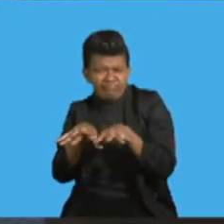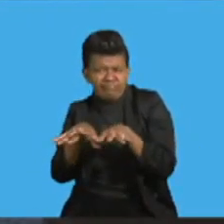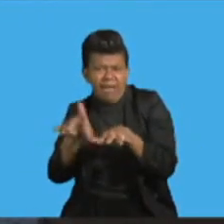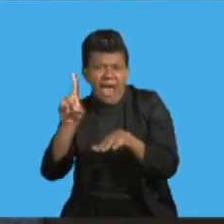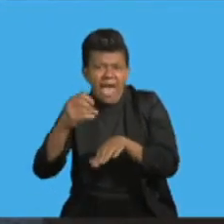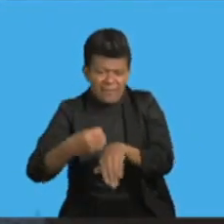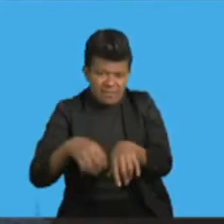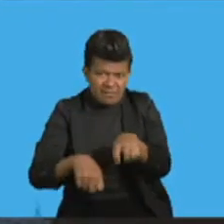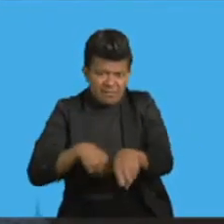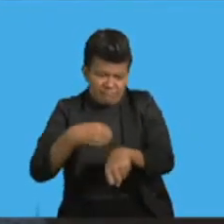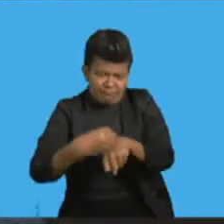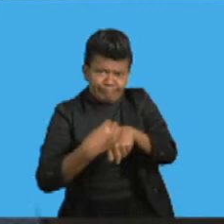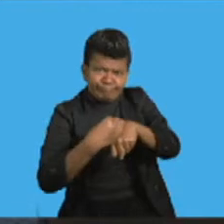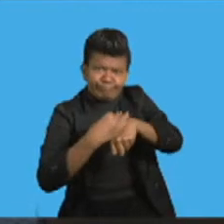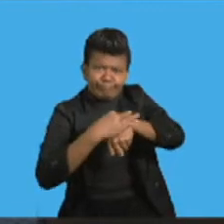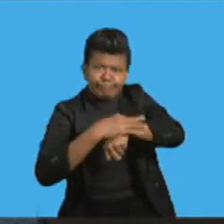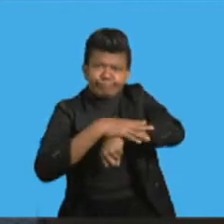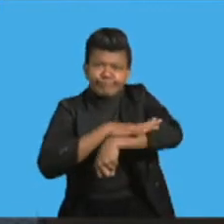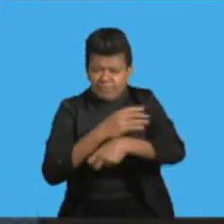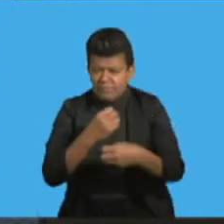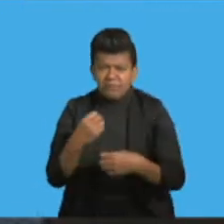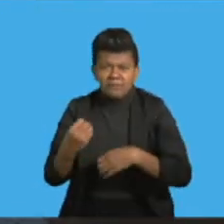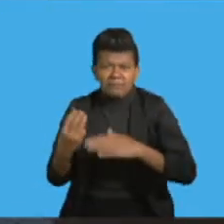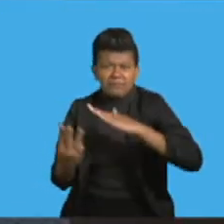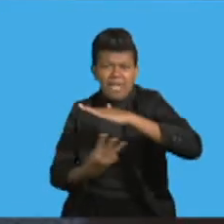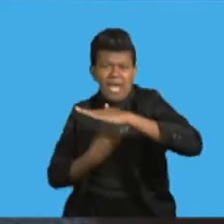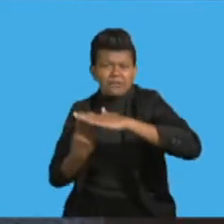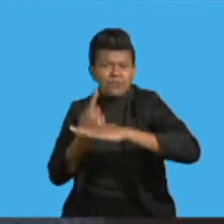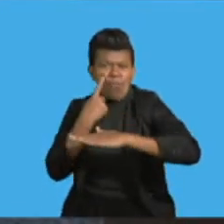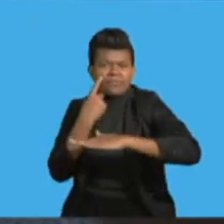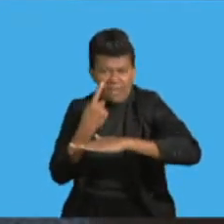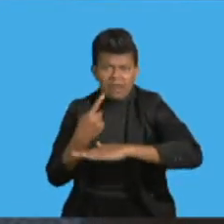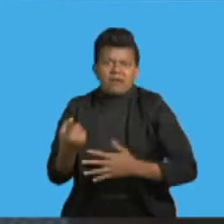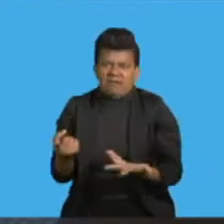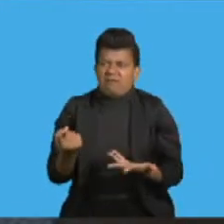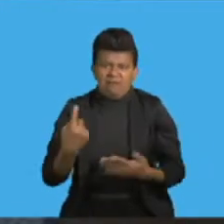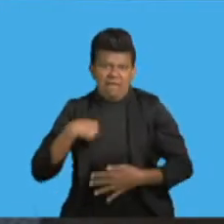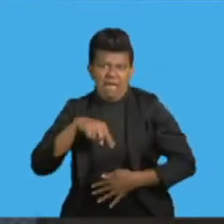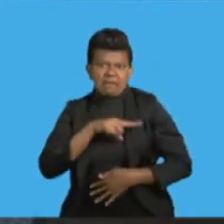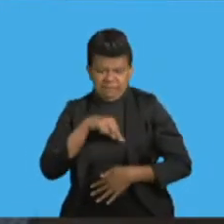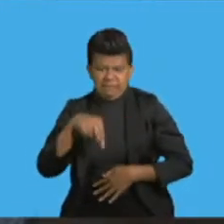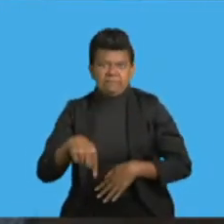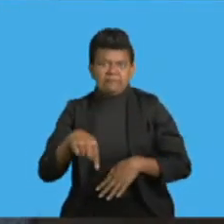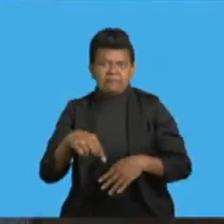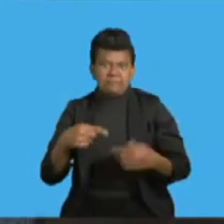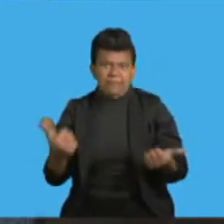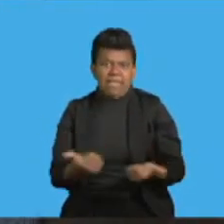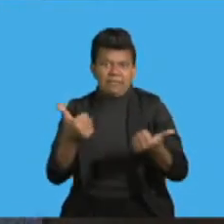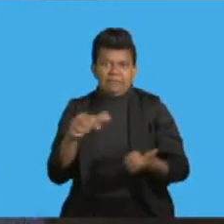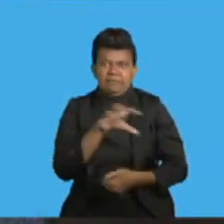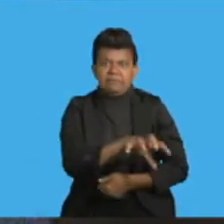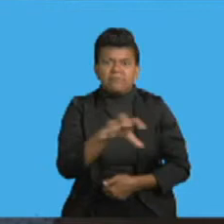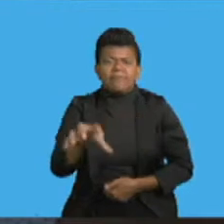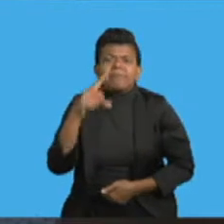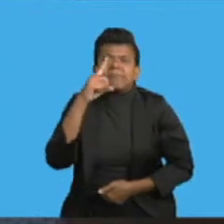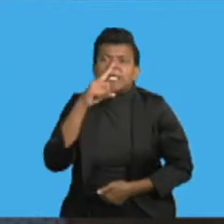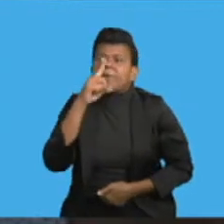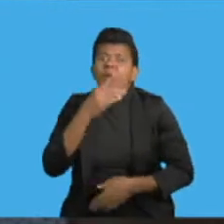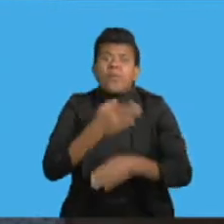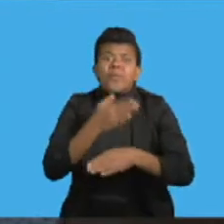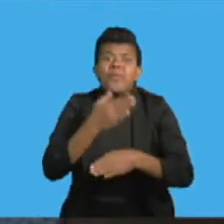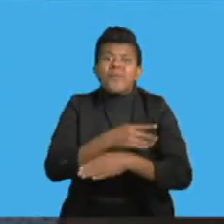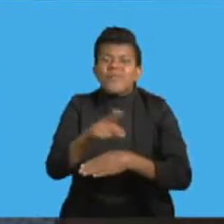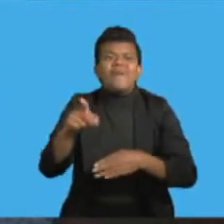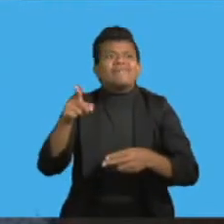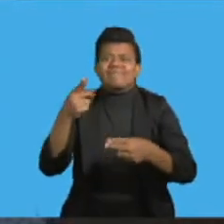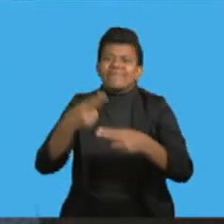first two, mud and water, is something that we are not immune to in Fiji. And people who work with animals, example farmers,